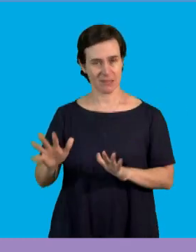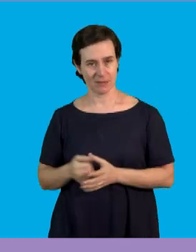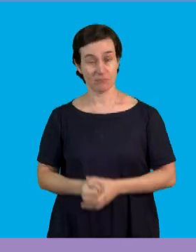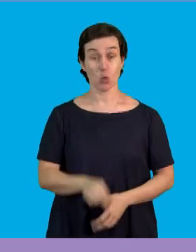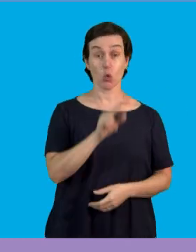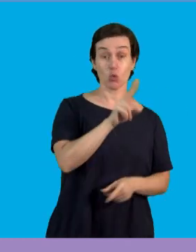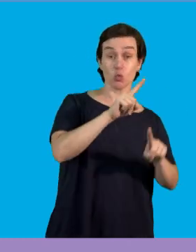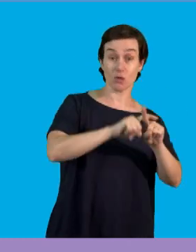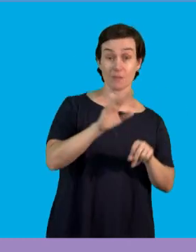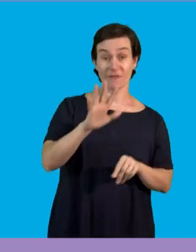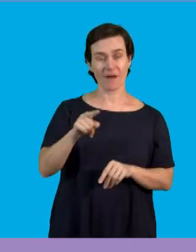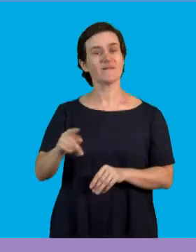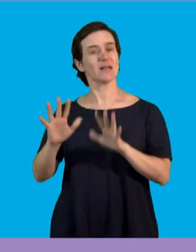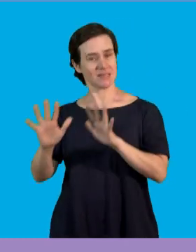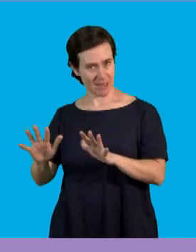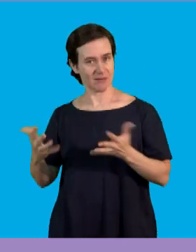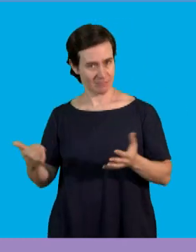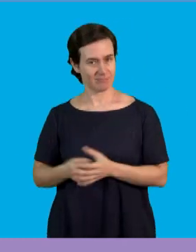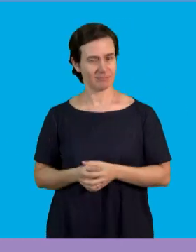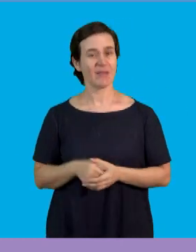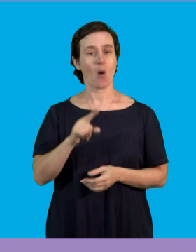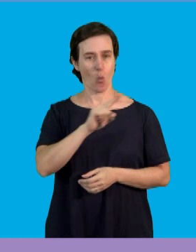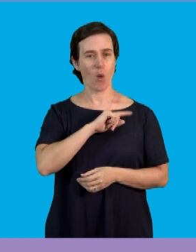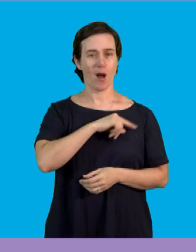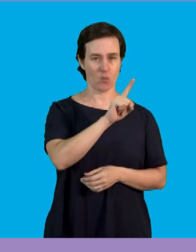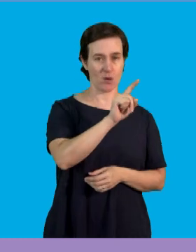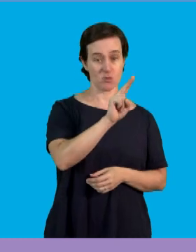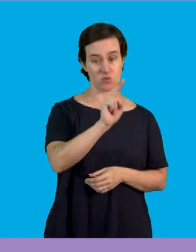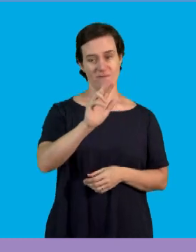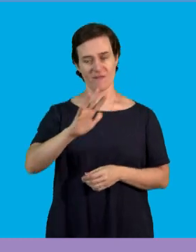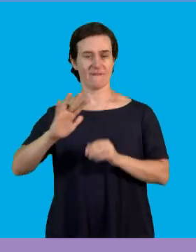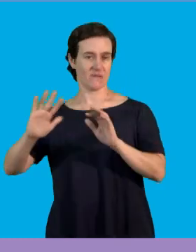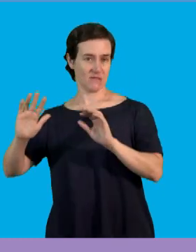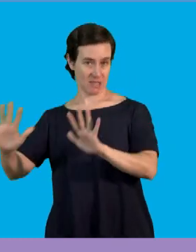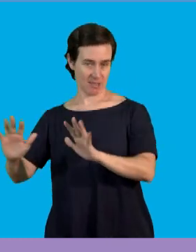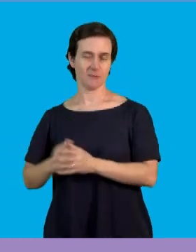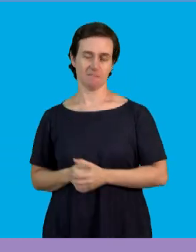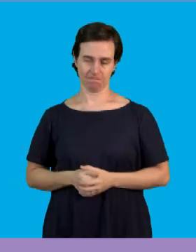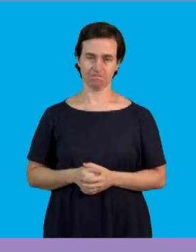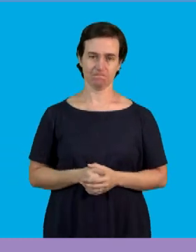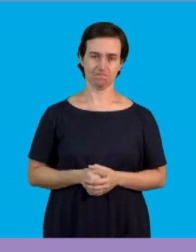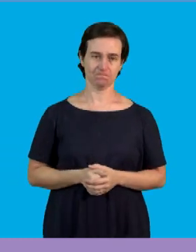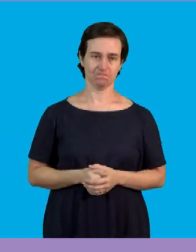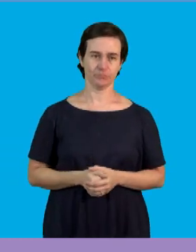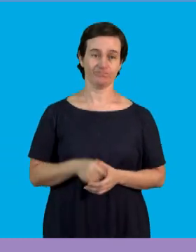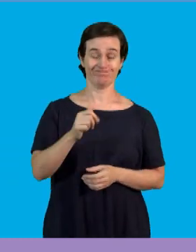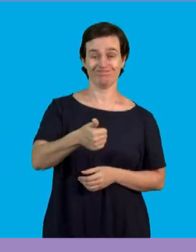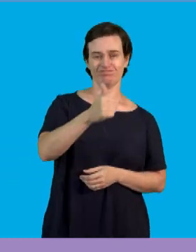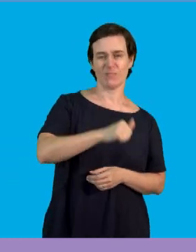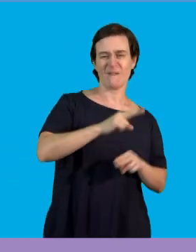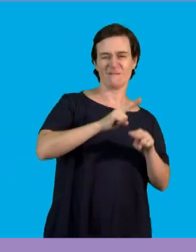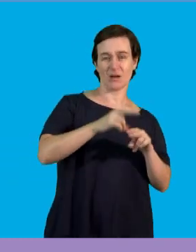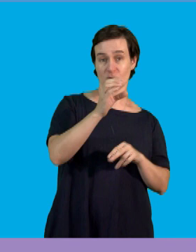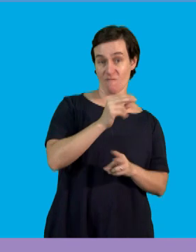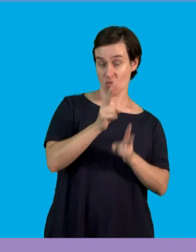10 and 2 multiplied by 5 is also 10. That is why this is the factors of 10. Let's look at the